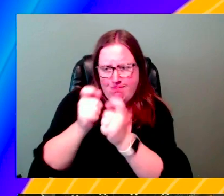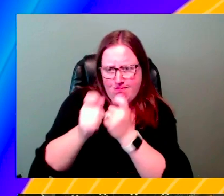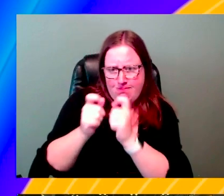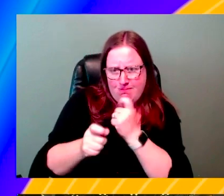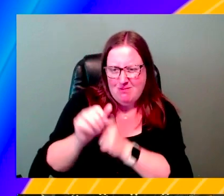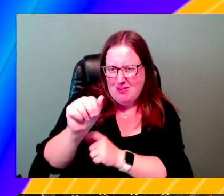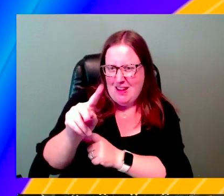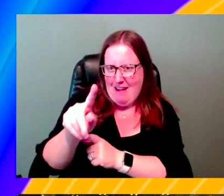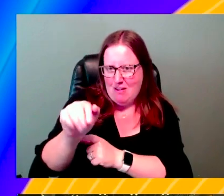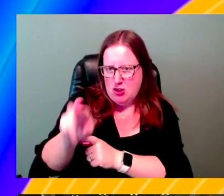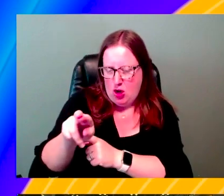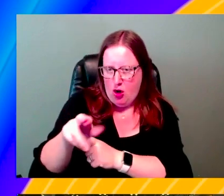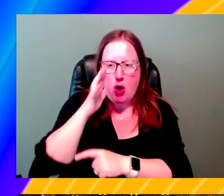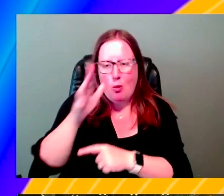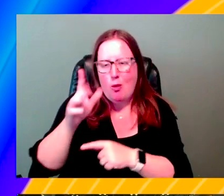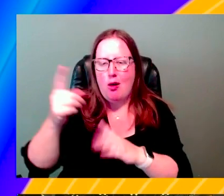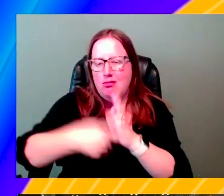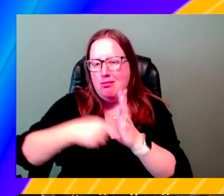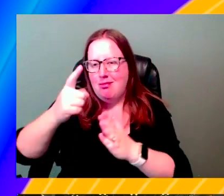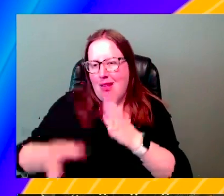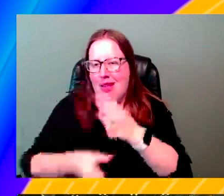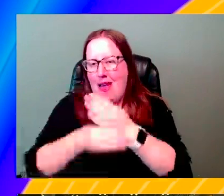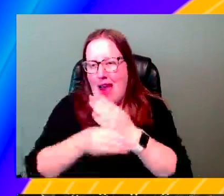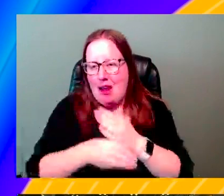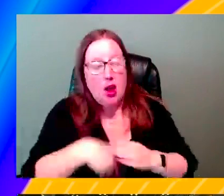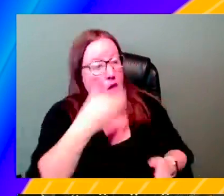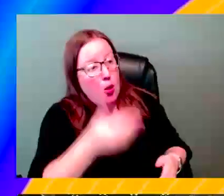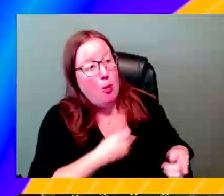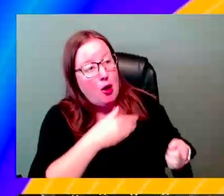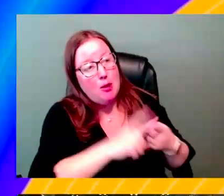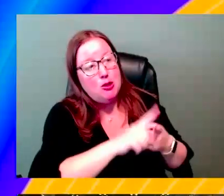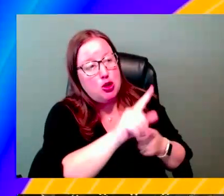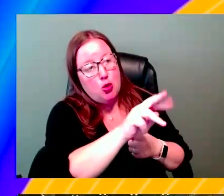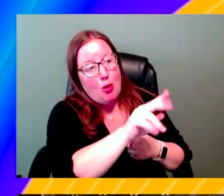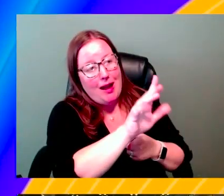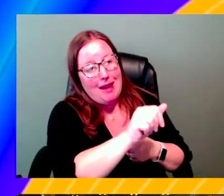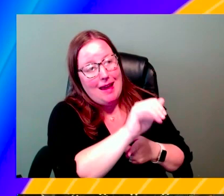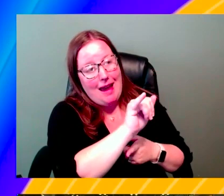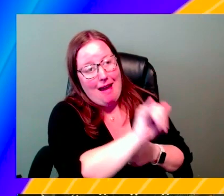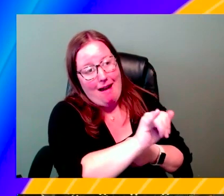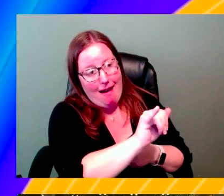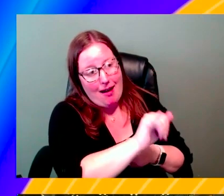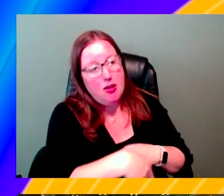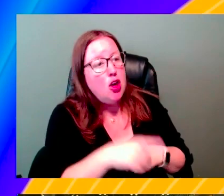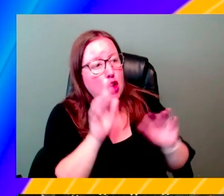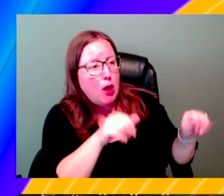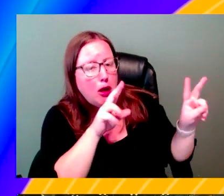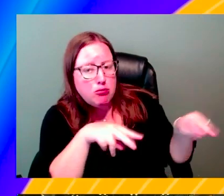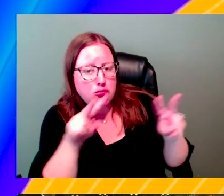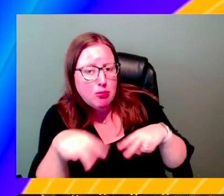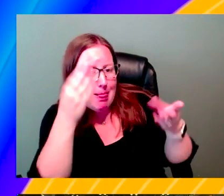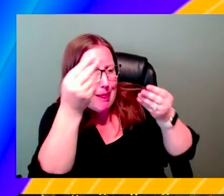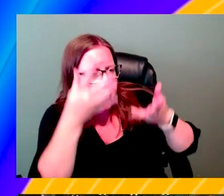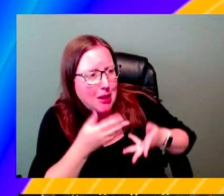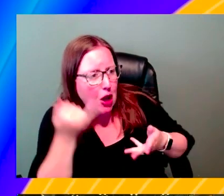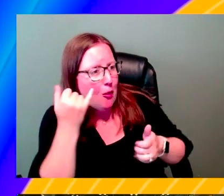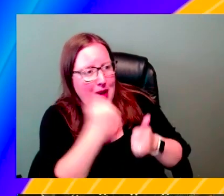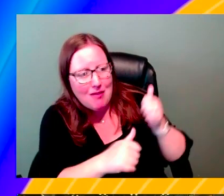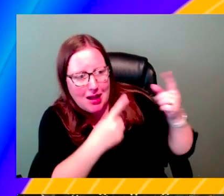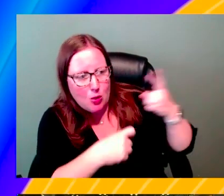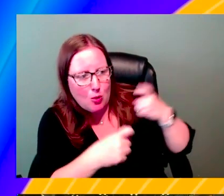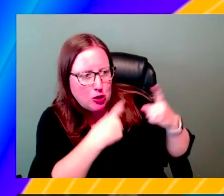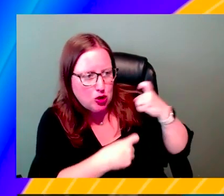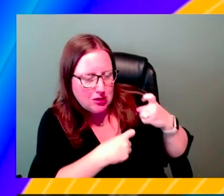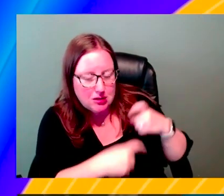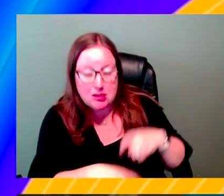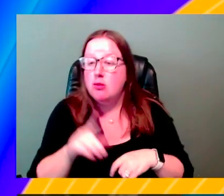get added to this. Welcome to the Krikey AI Animation Maker. Have a look around and let me know if you have any questions. And the idea